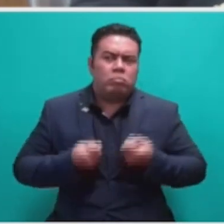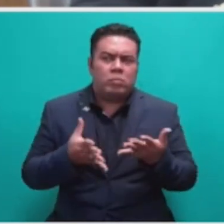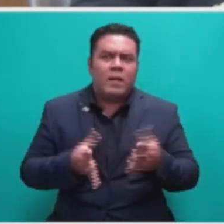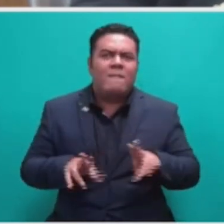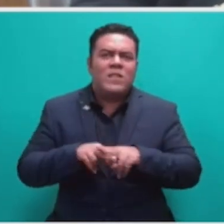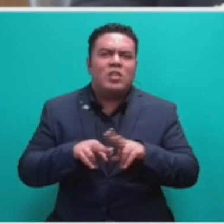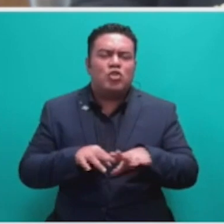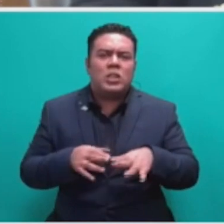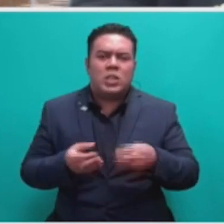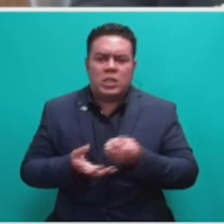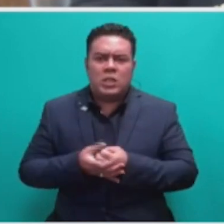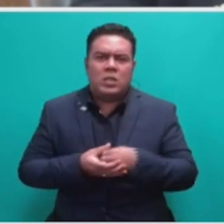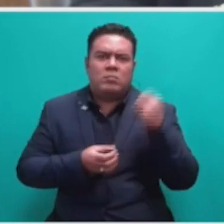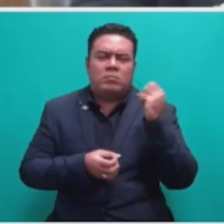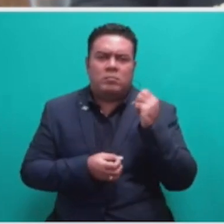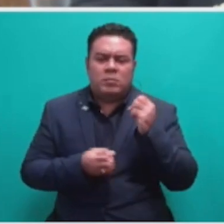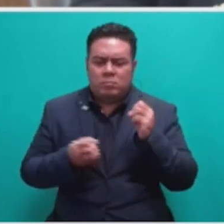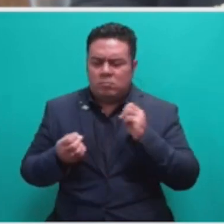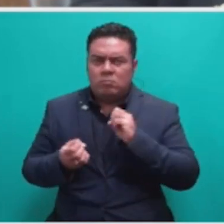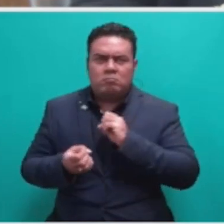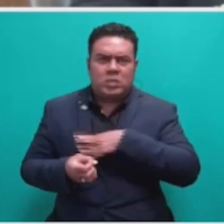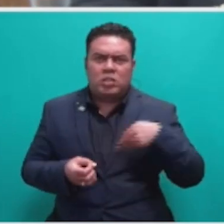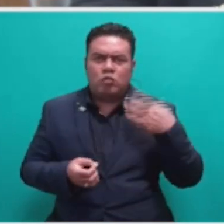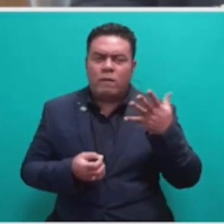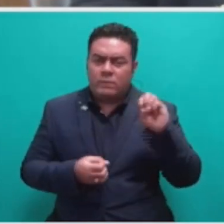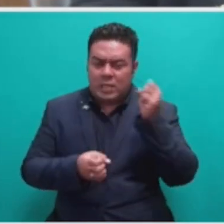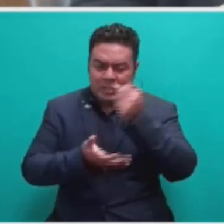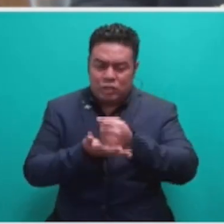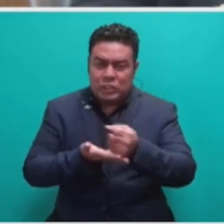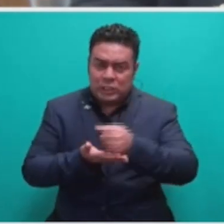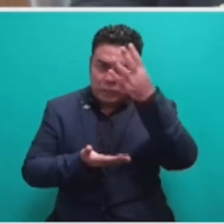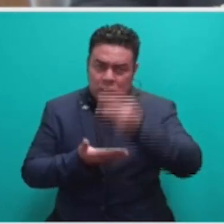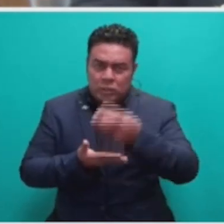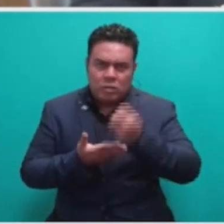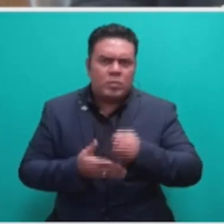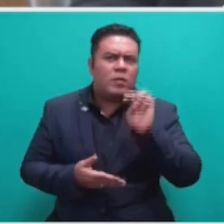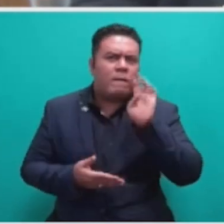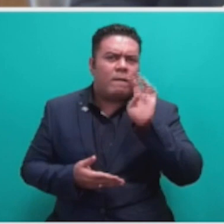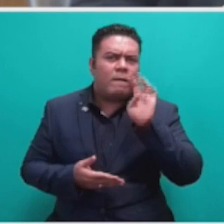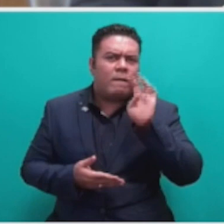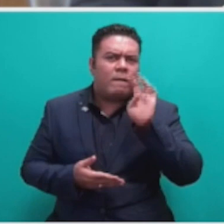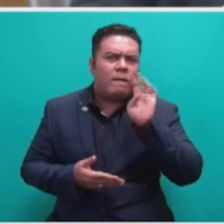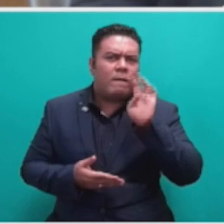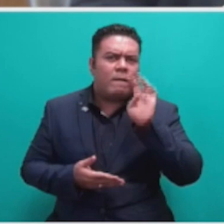Statistics, in 2022 stood at 4.3%,